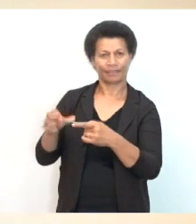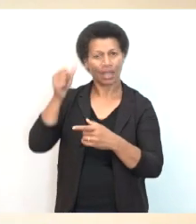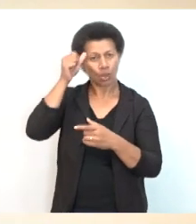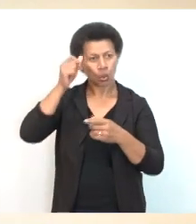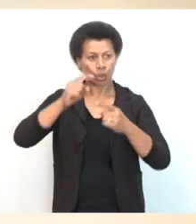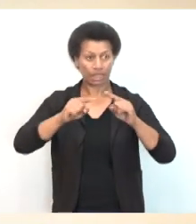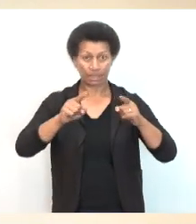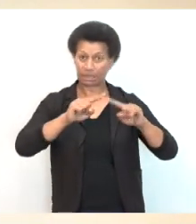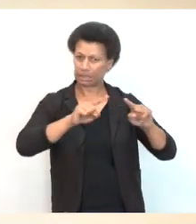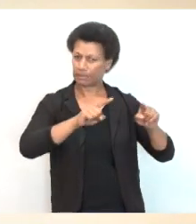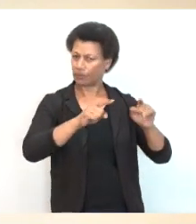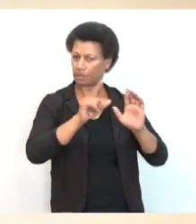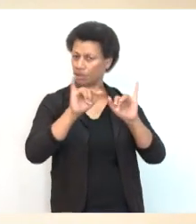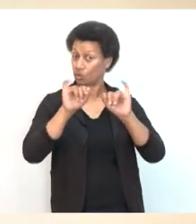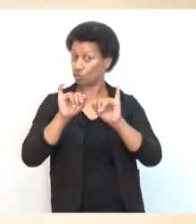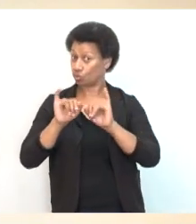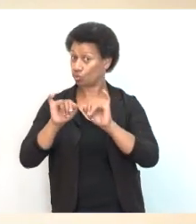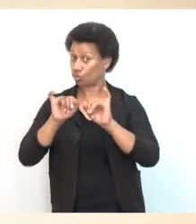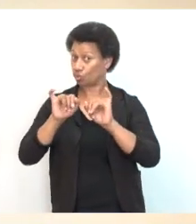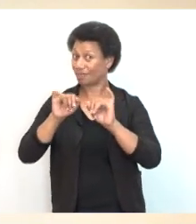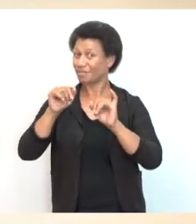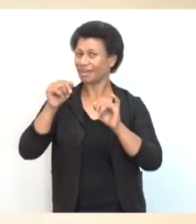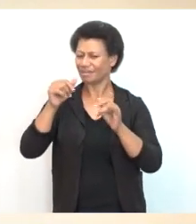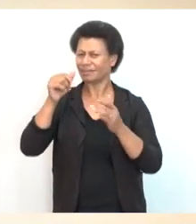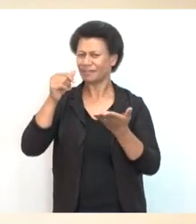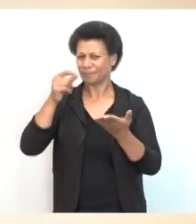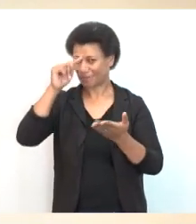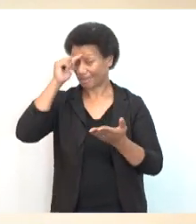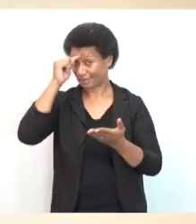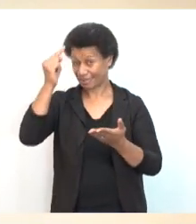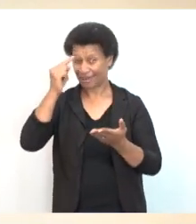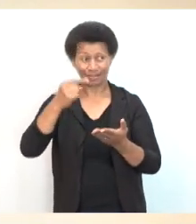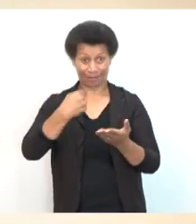on a Saturday, not yesterday. And second is,